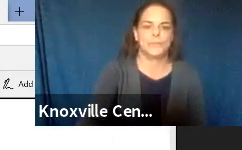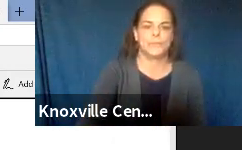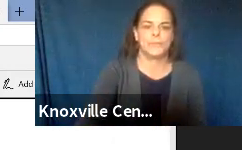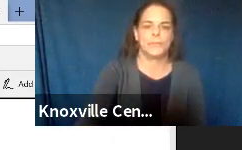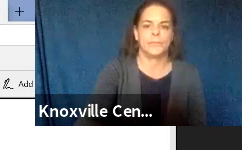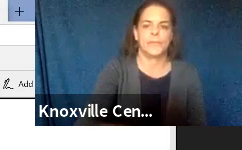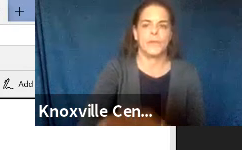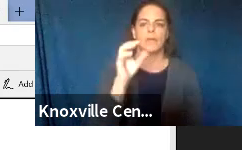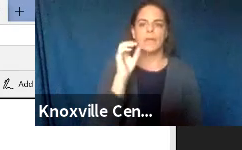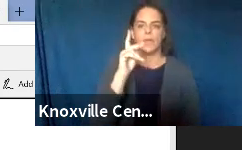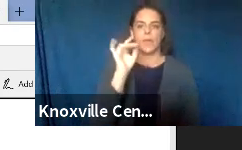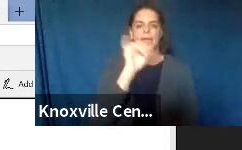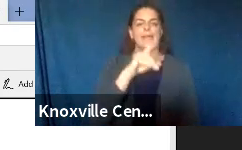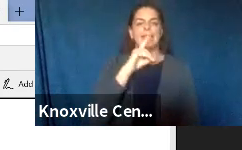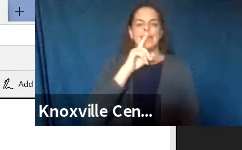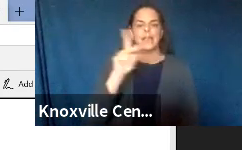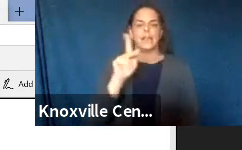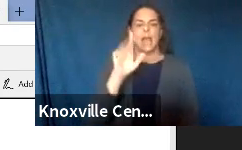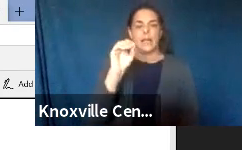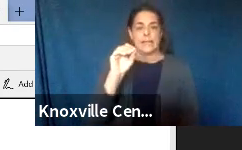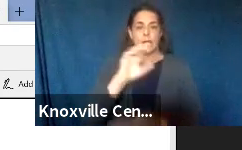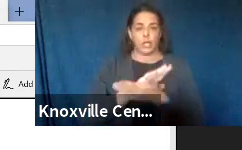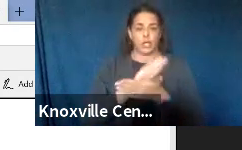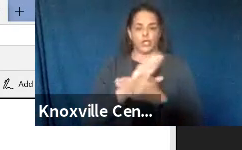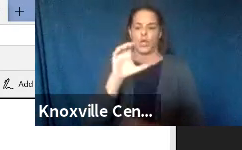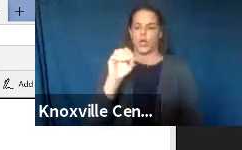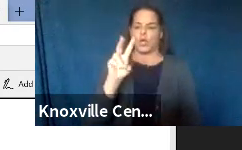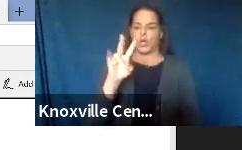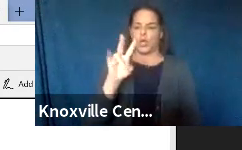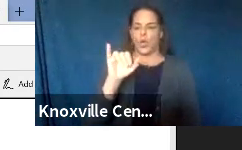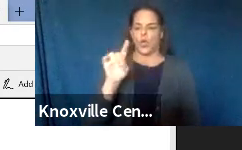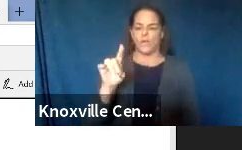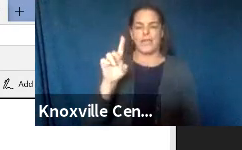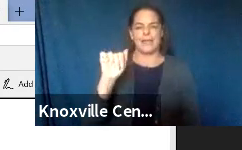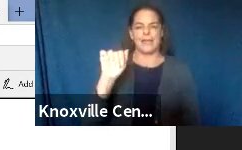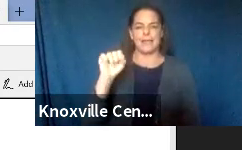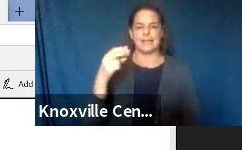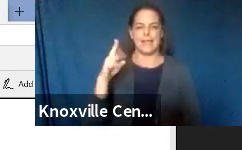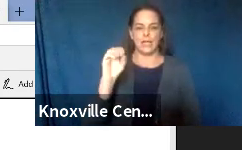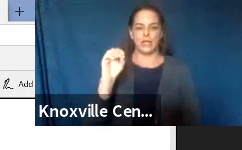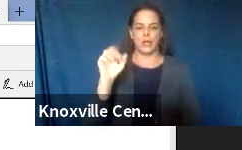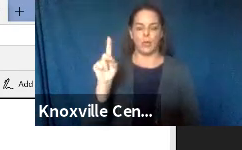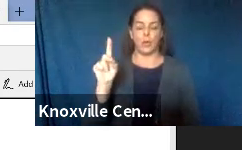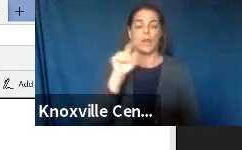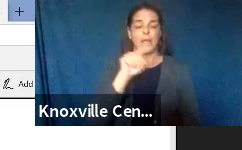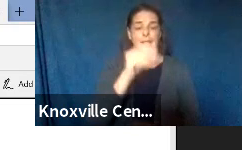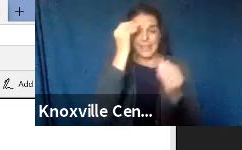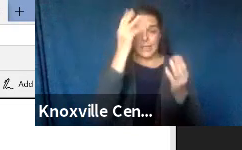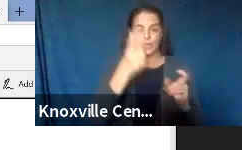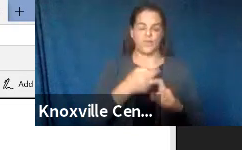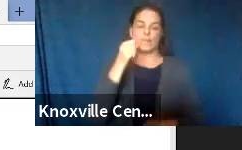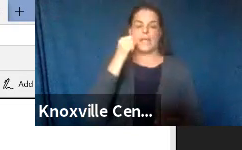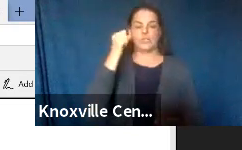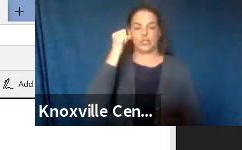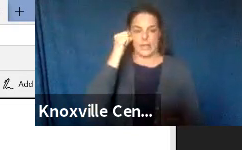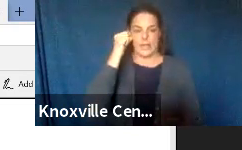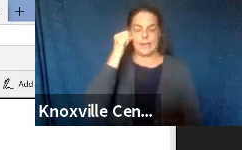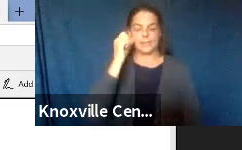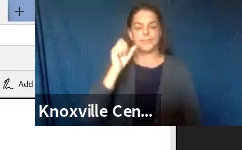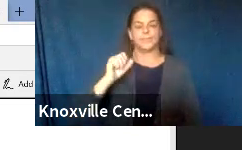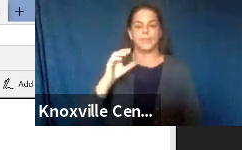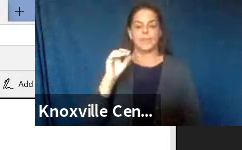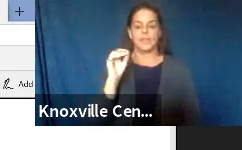Okay, this is the Knox County Schools COVID dashboard. And this data is from yesterday.